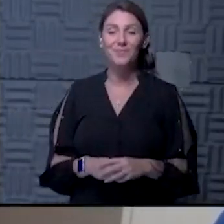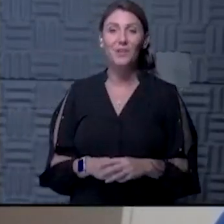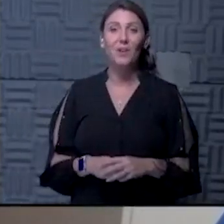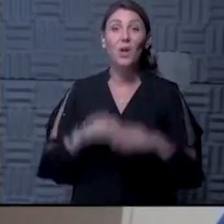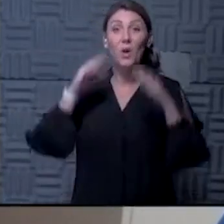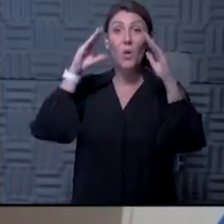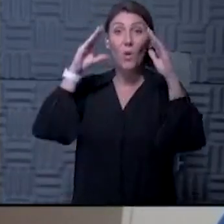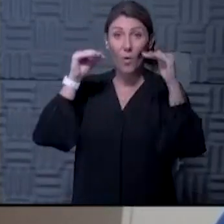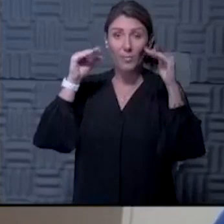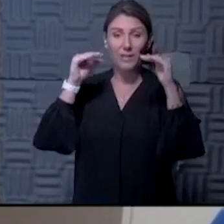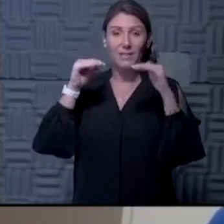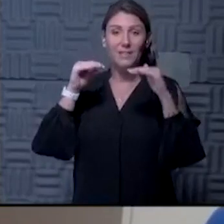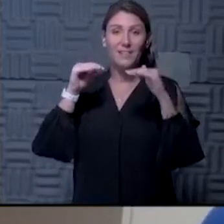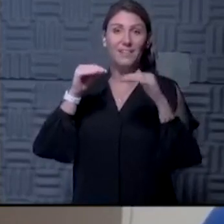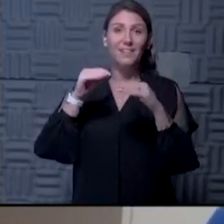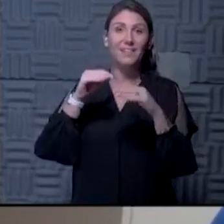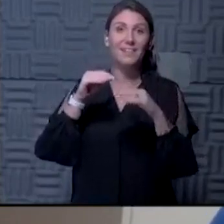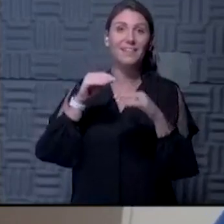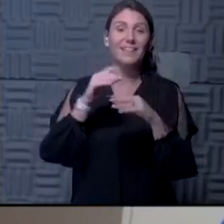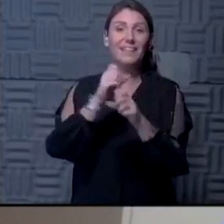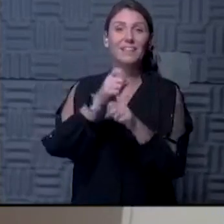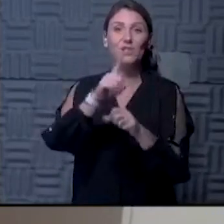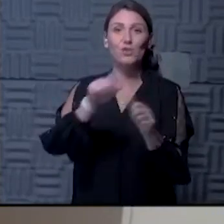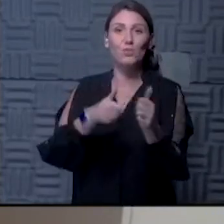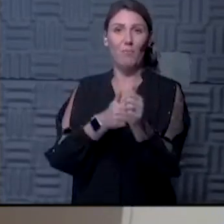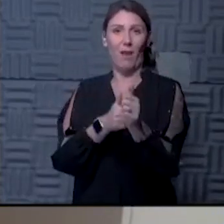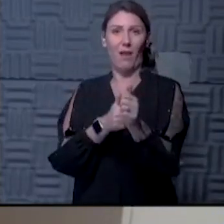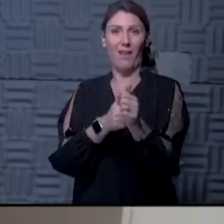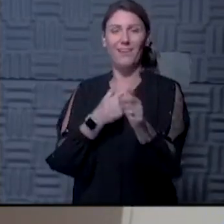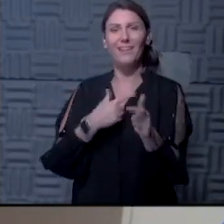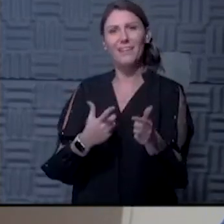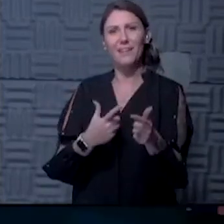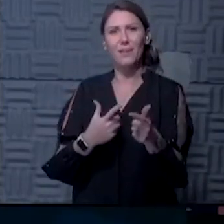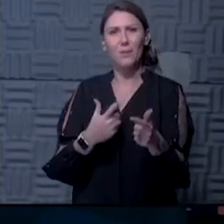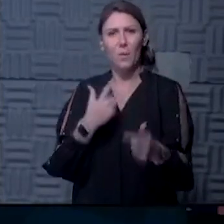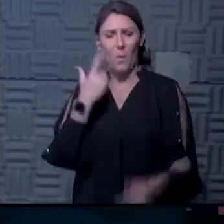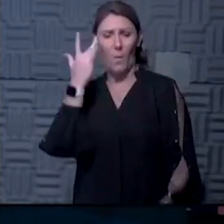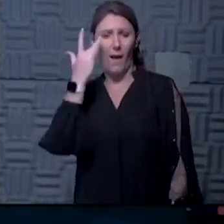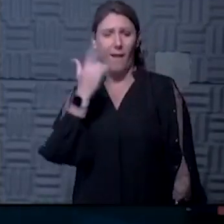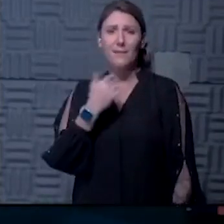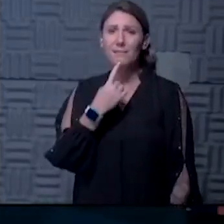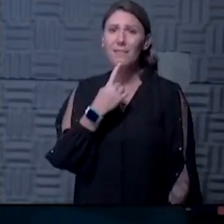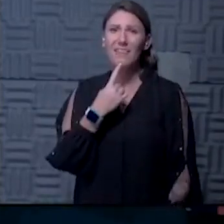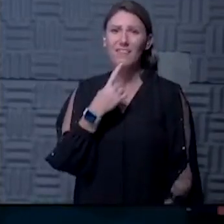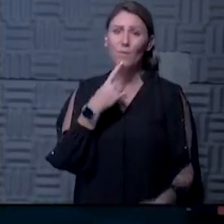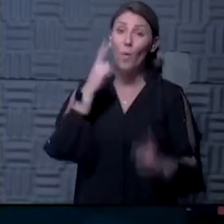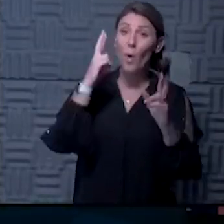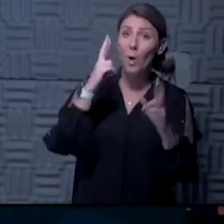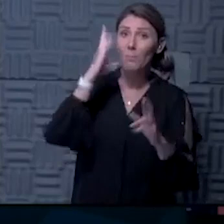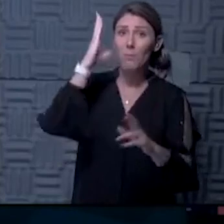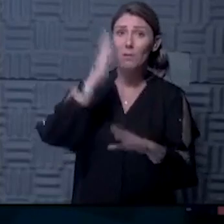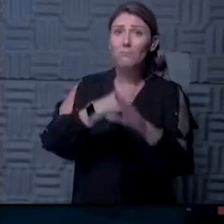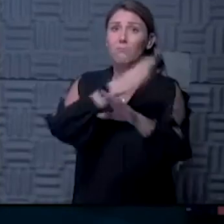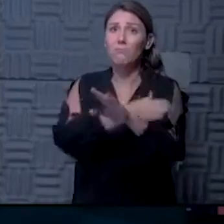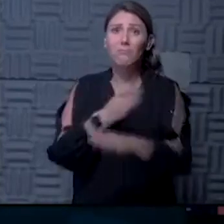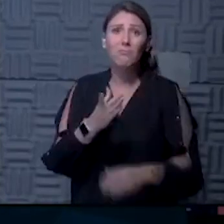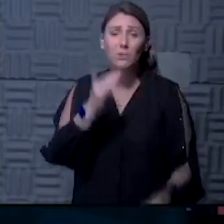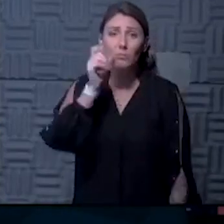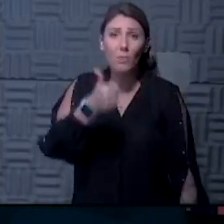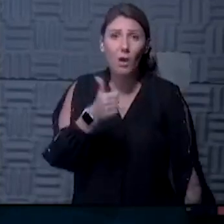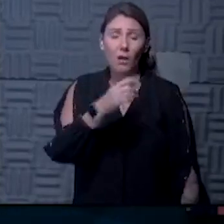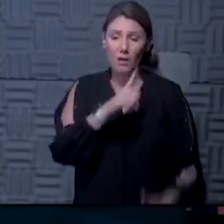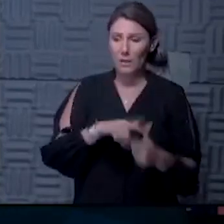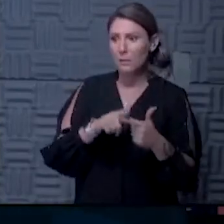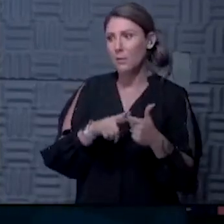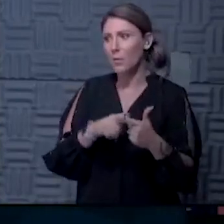hoping gets you behind. And the reason why I say that is if you hope that it's going to be better tomorrow and it's not better tomorrow, and then you